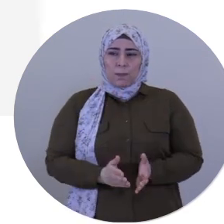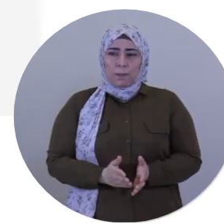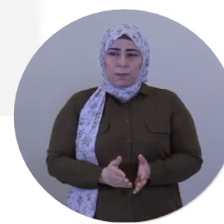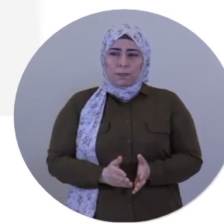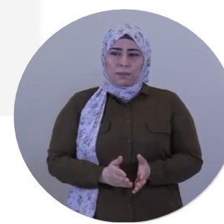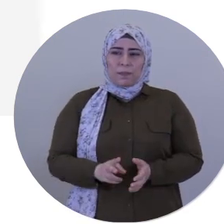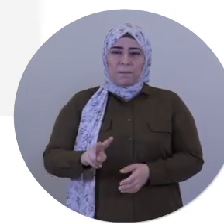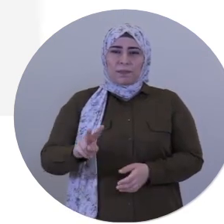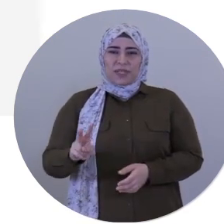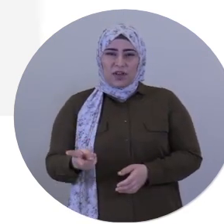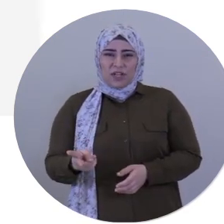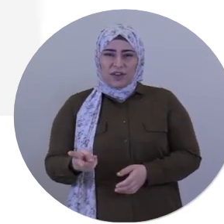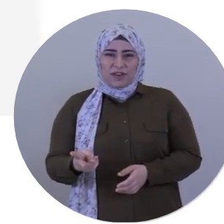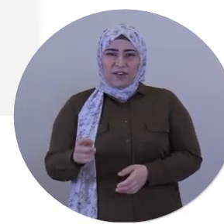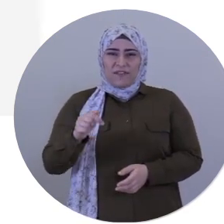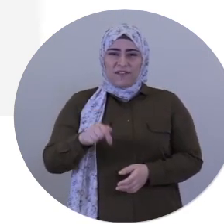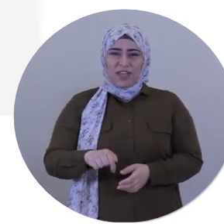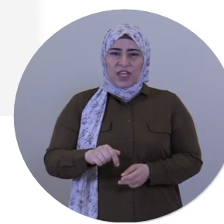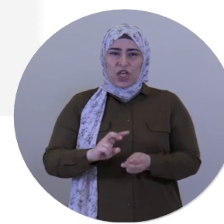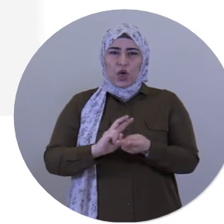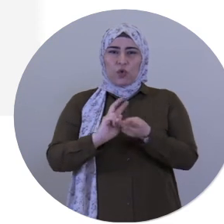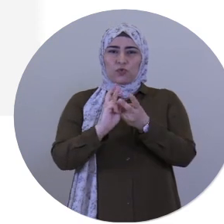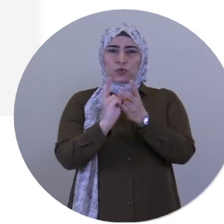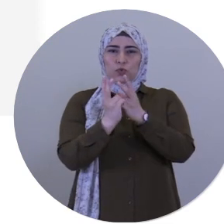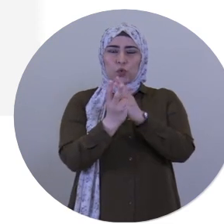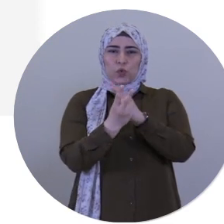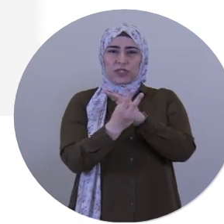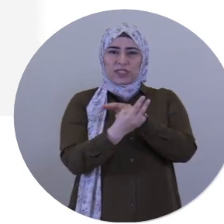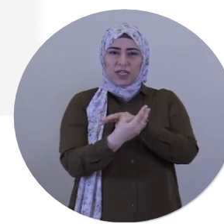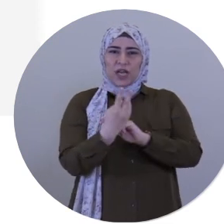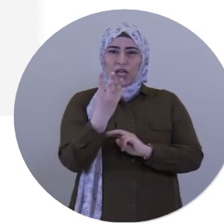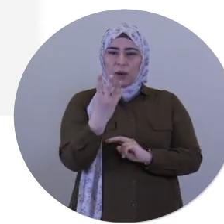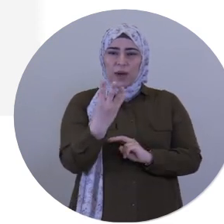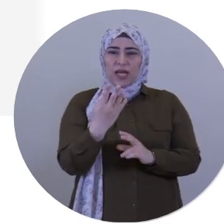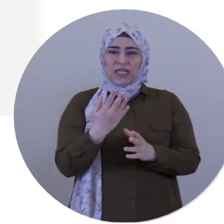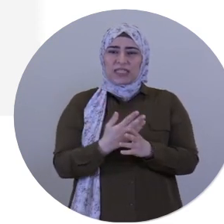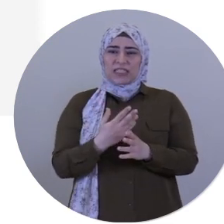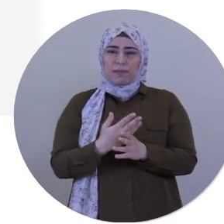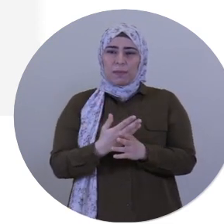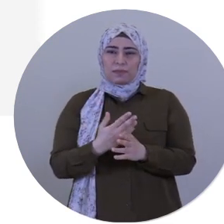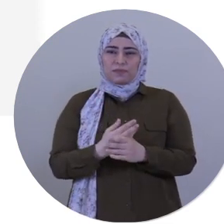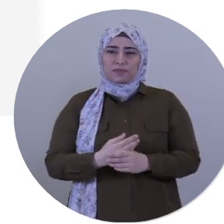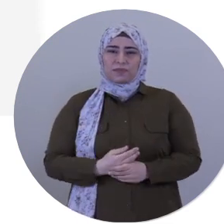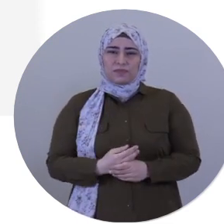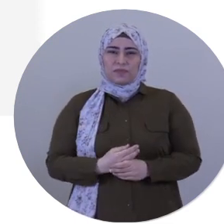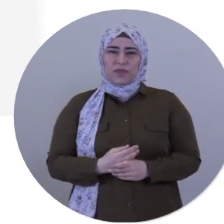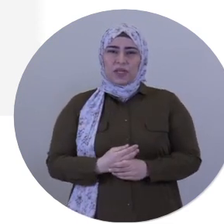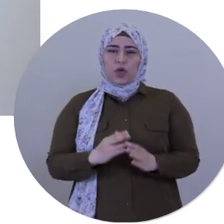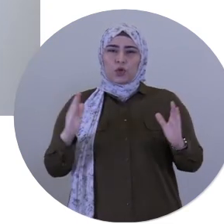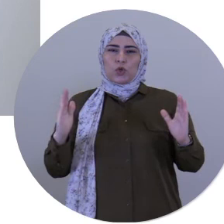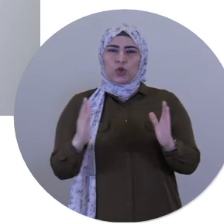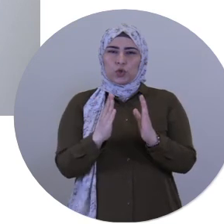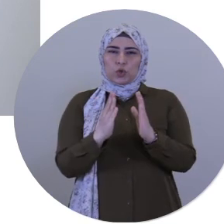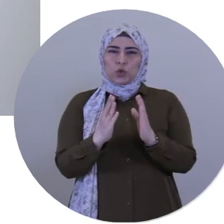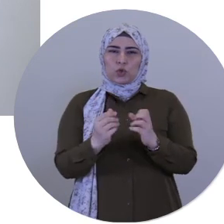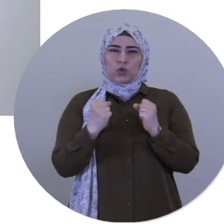Finally, here is proper. Some animals adjust themselves to the hardships of the cold weather. And